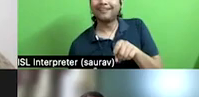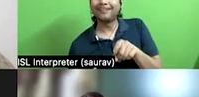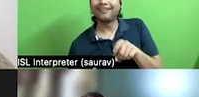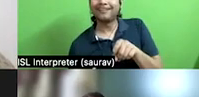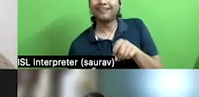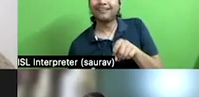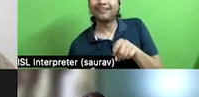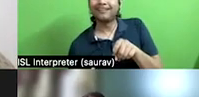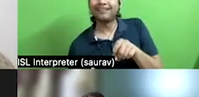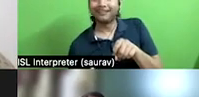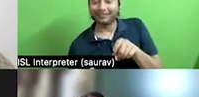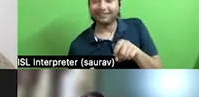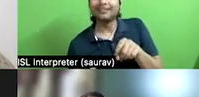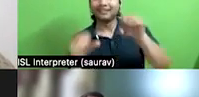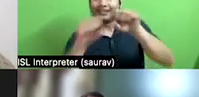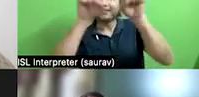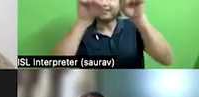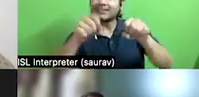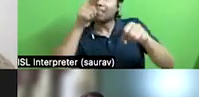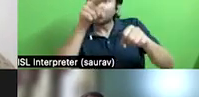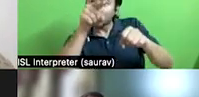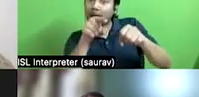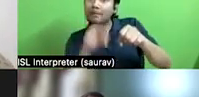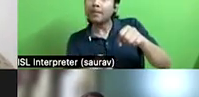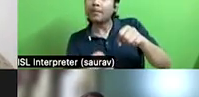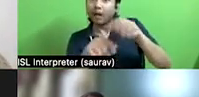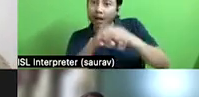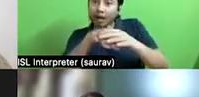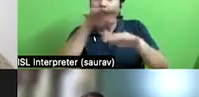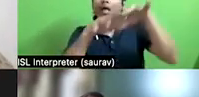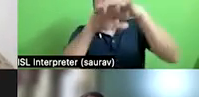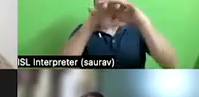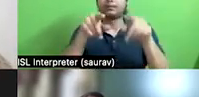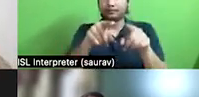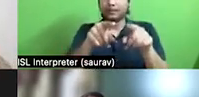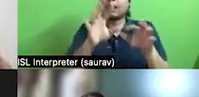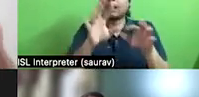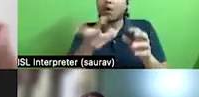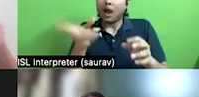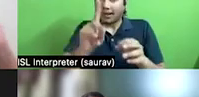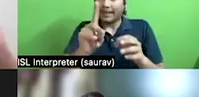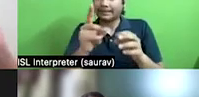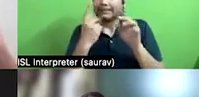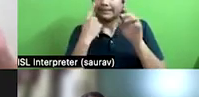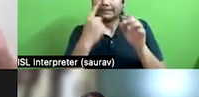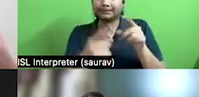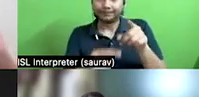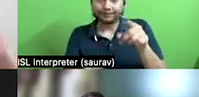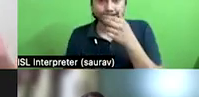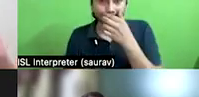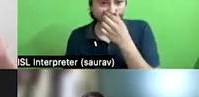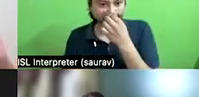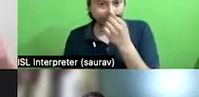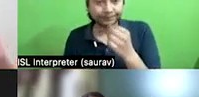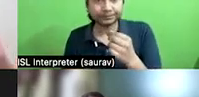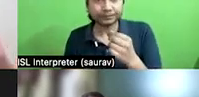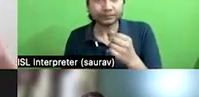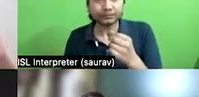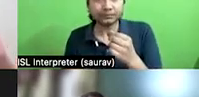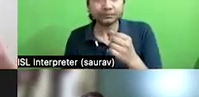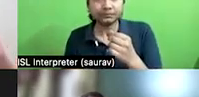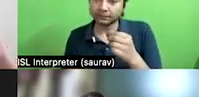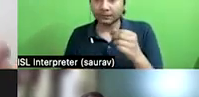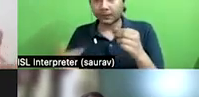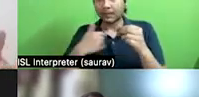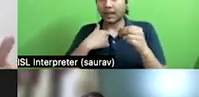deeper, we will get a different answer. Okay, so let me show that and unveil that in the next slide, where I'm asking the question to